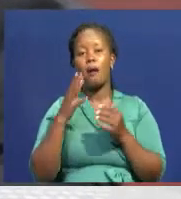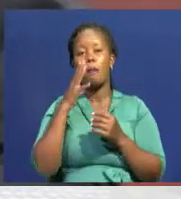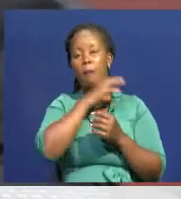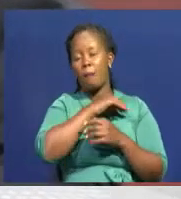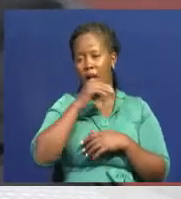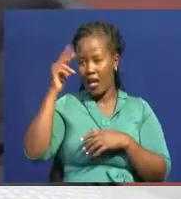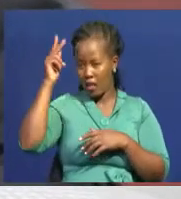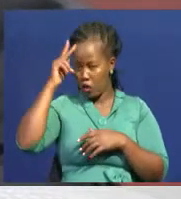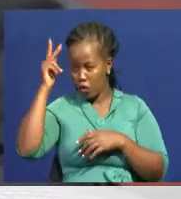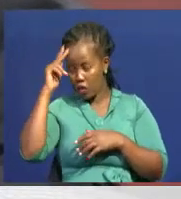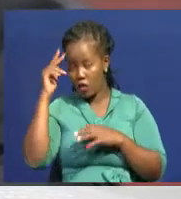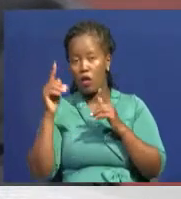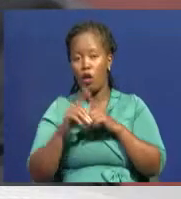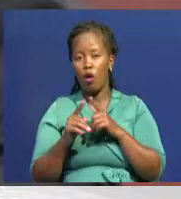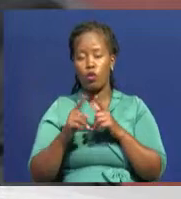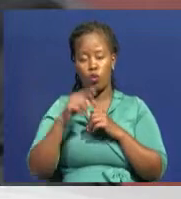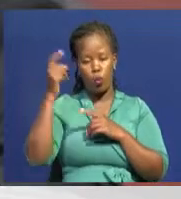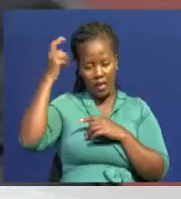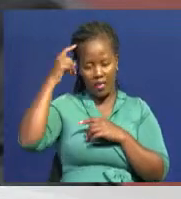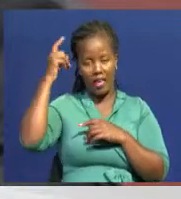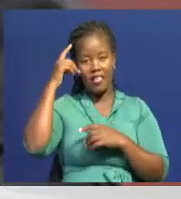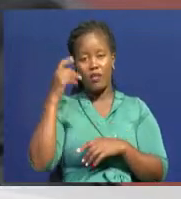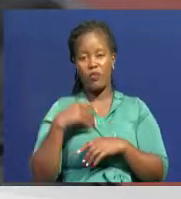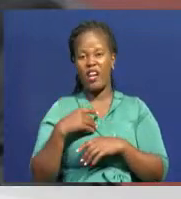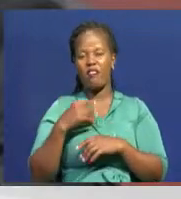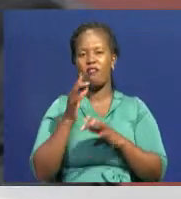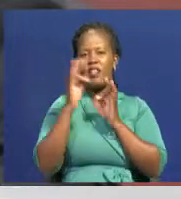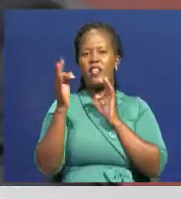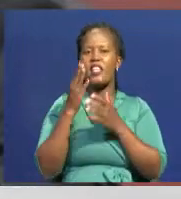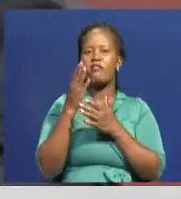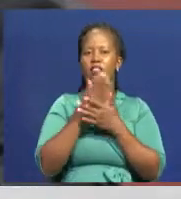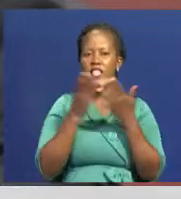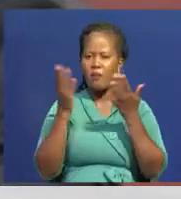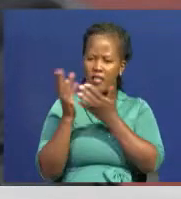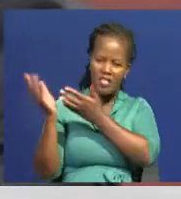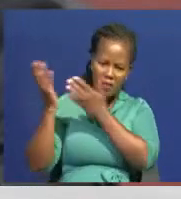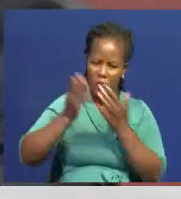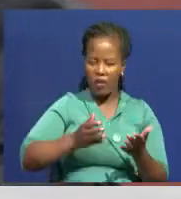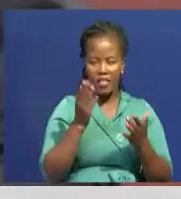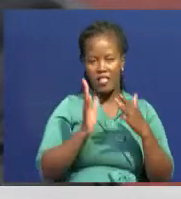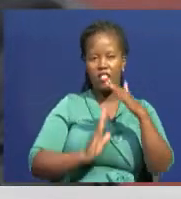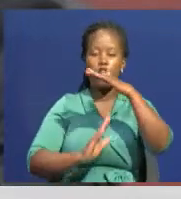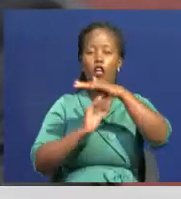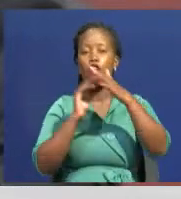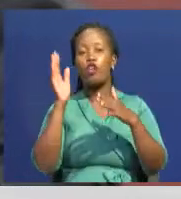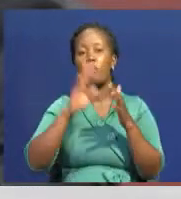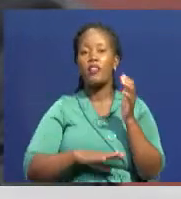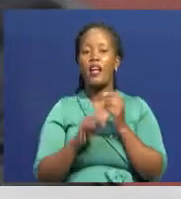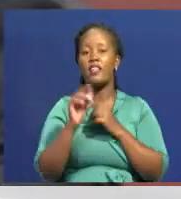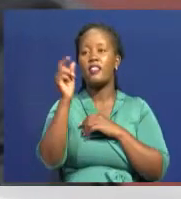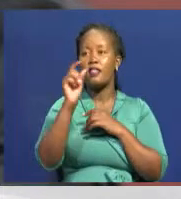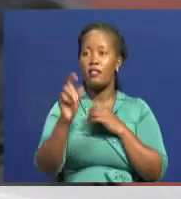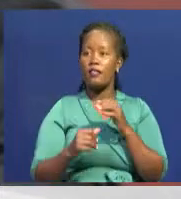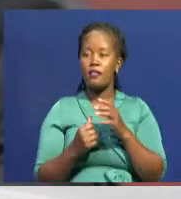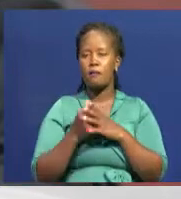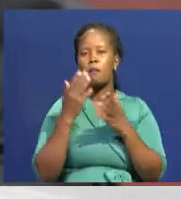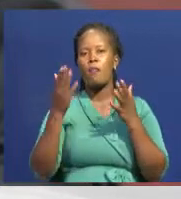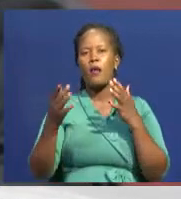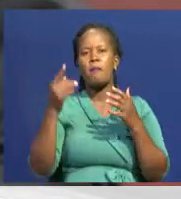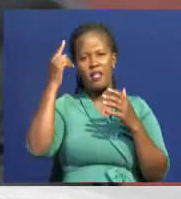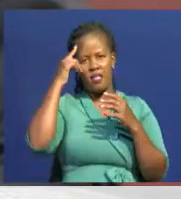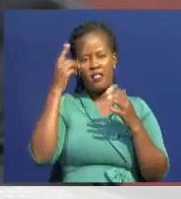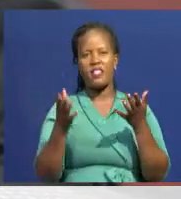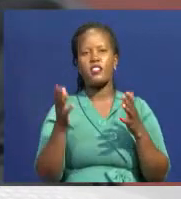And also the mentality we have, something imported is superior than what we have. I would say my roof, perhaps I got